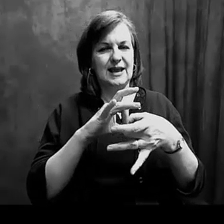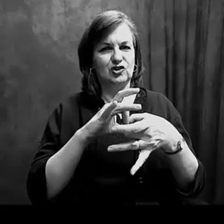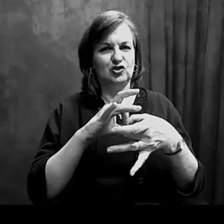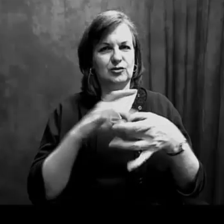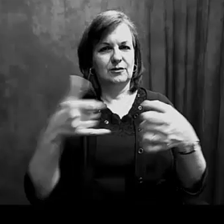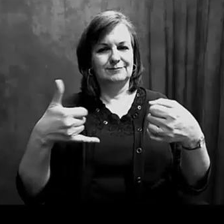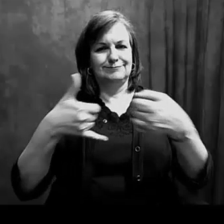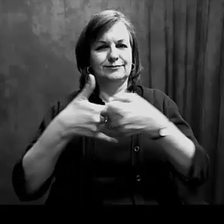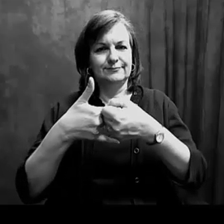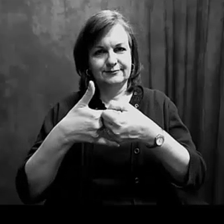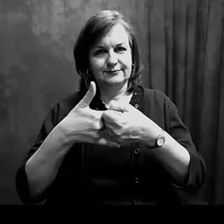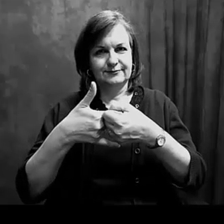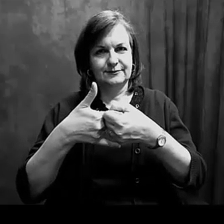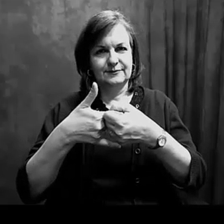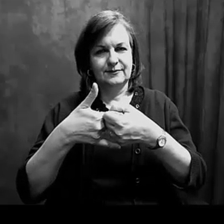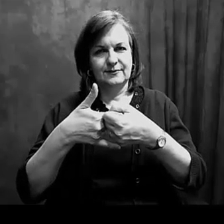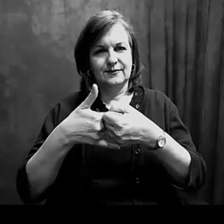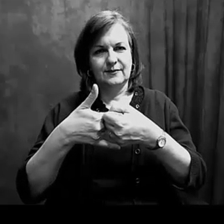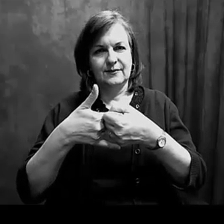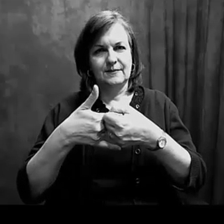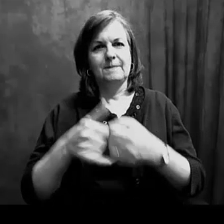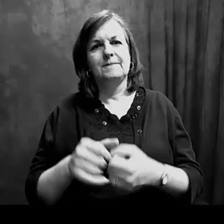attach